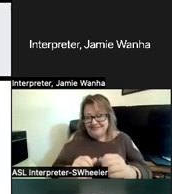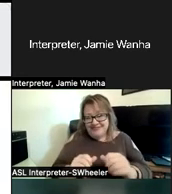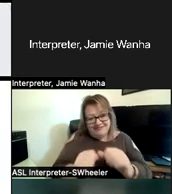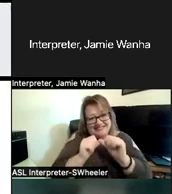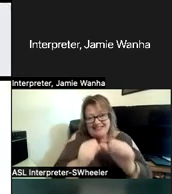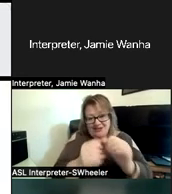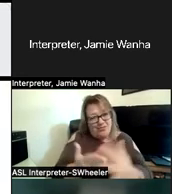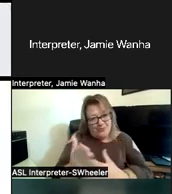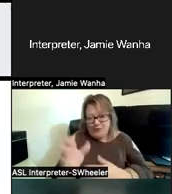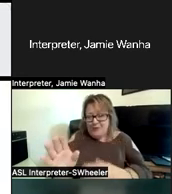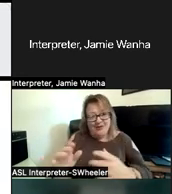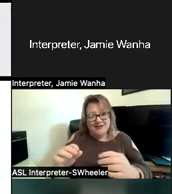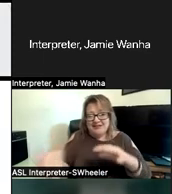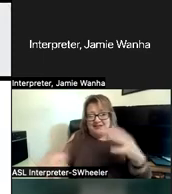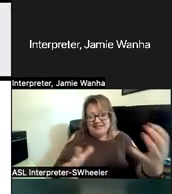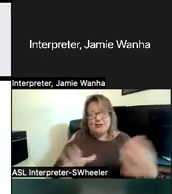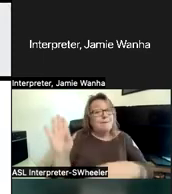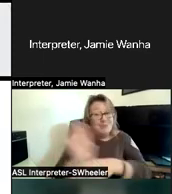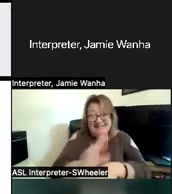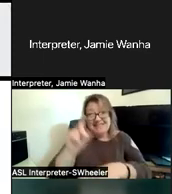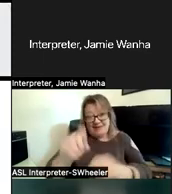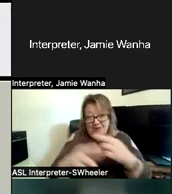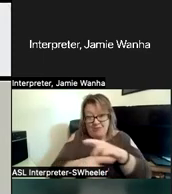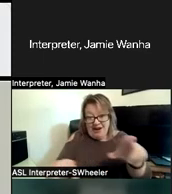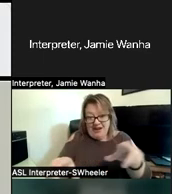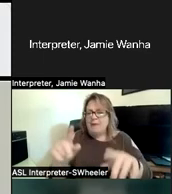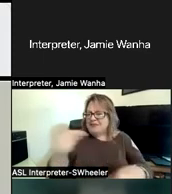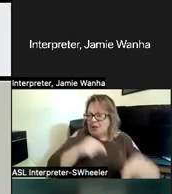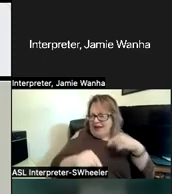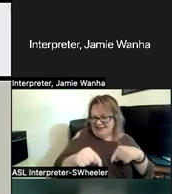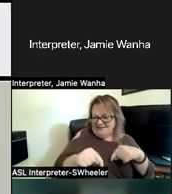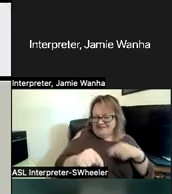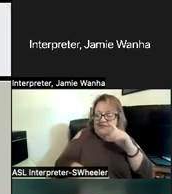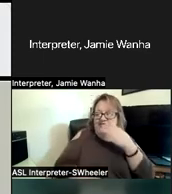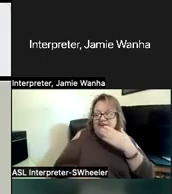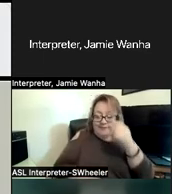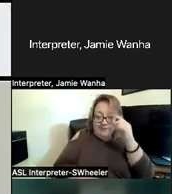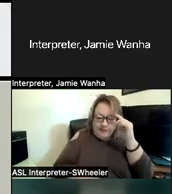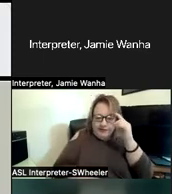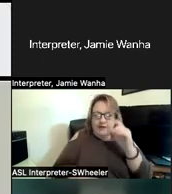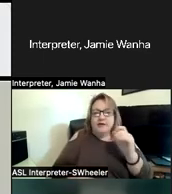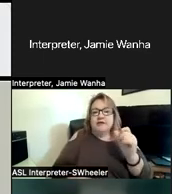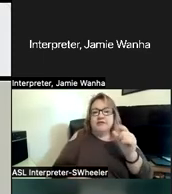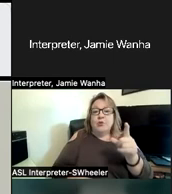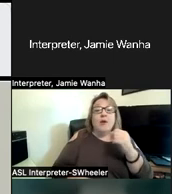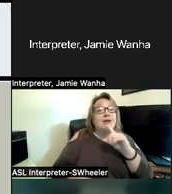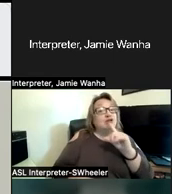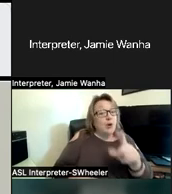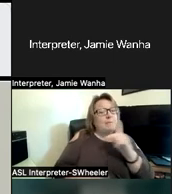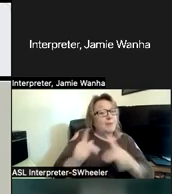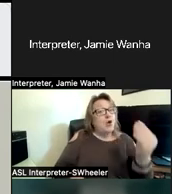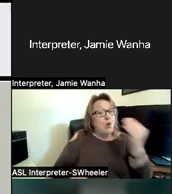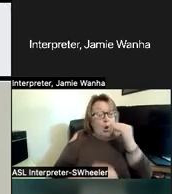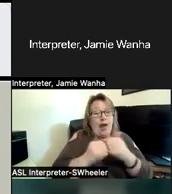ready. So businesses also have to get ready. If you could go back one slide, please. Thank you. So we wanna make sure that people know how